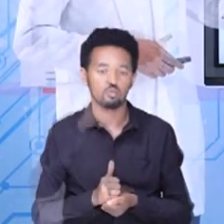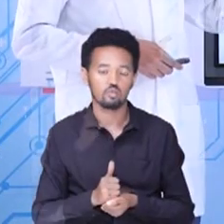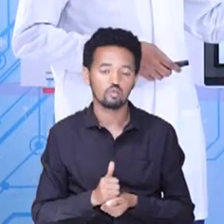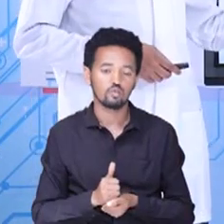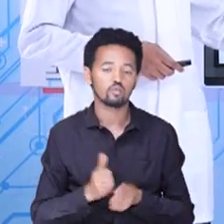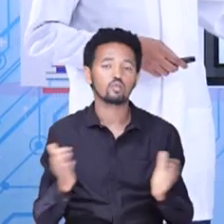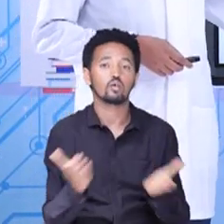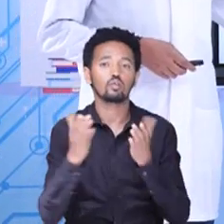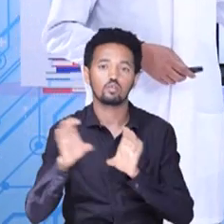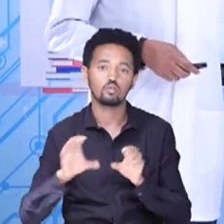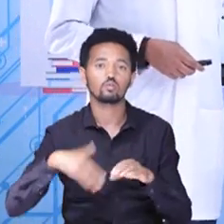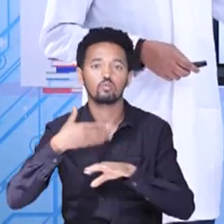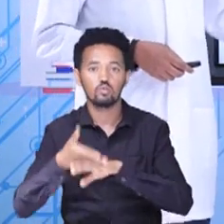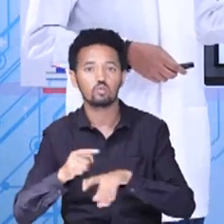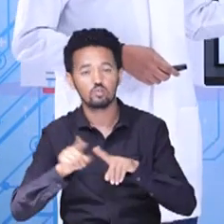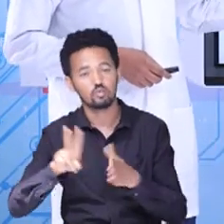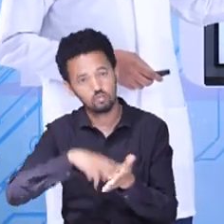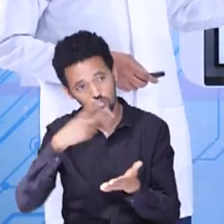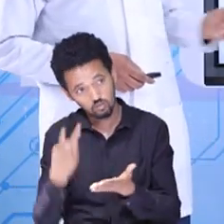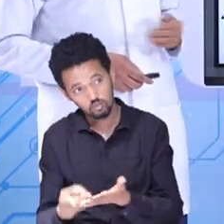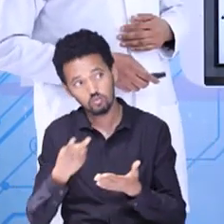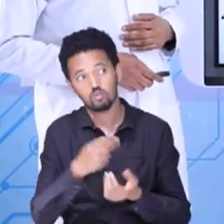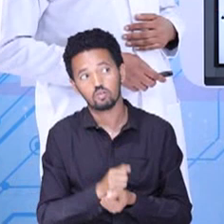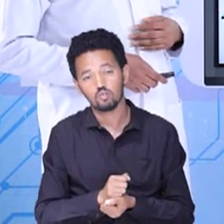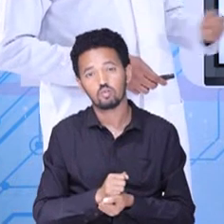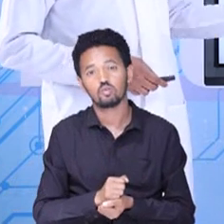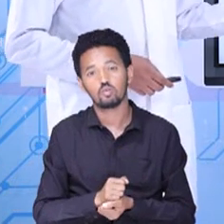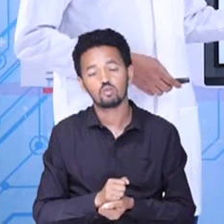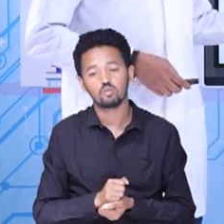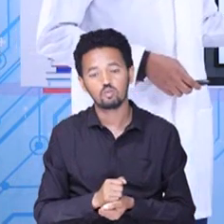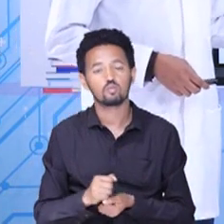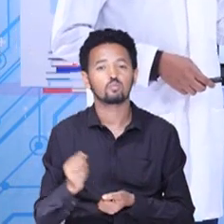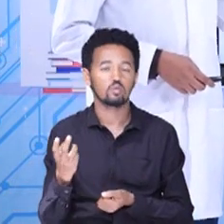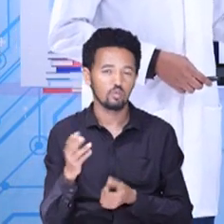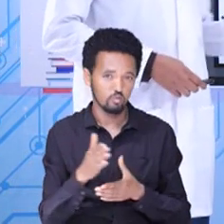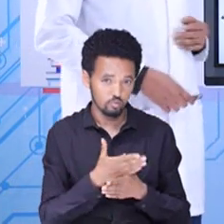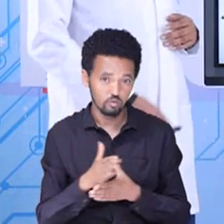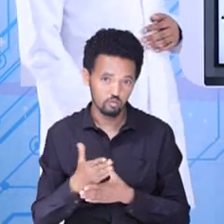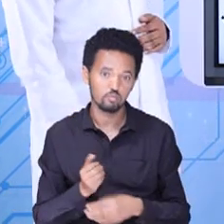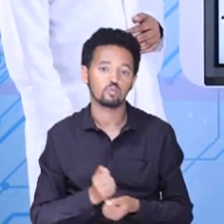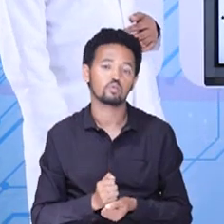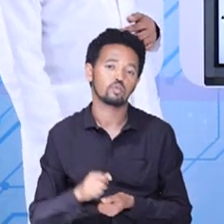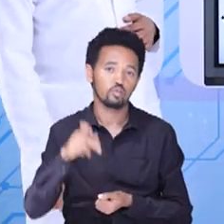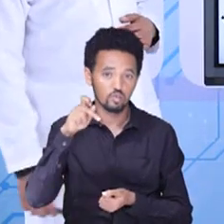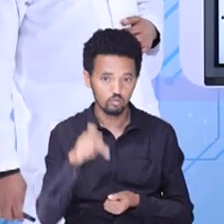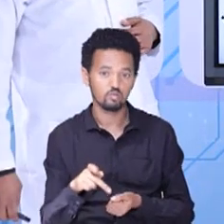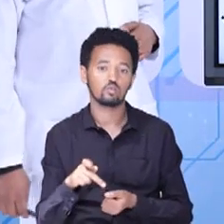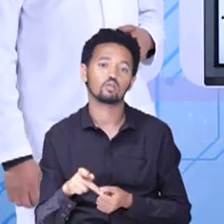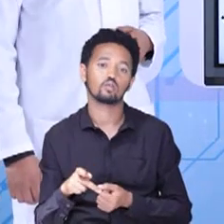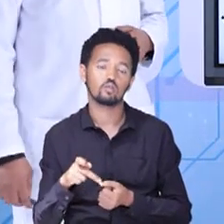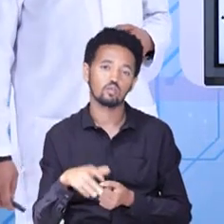Ethiopia. The failure of Red Star campaign was turning point in the struggle between Dirk and the northern part of the